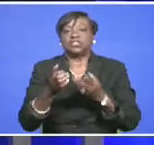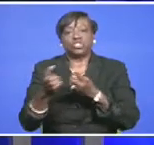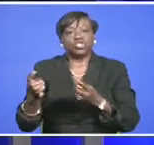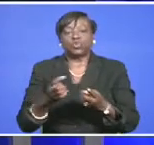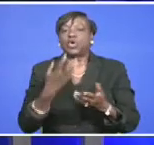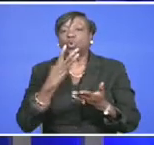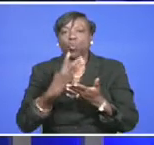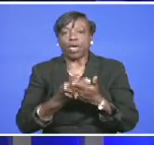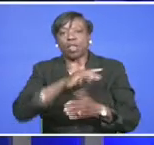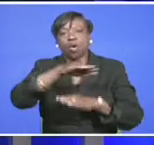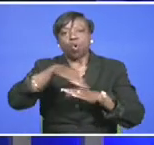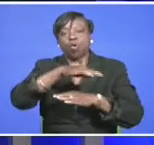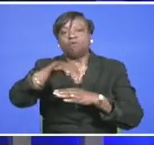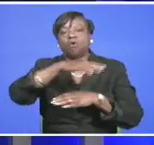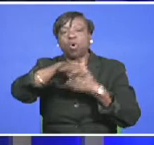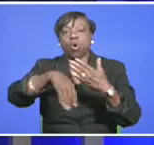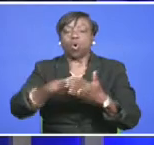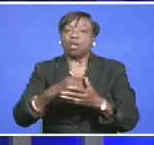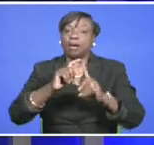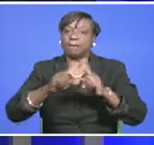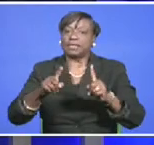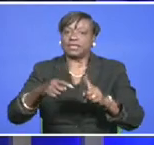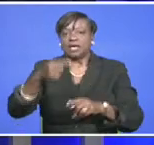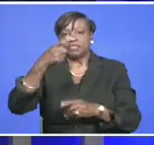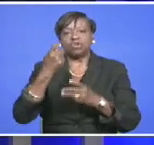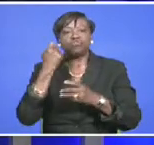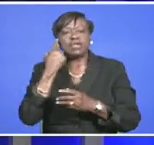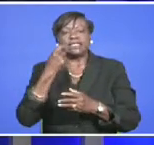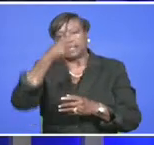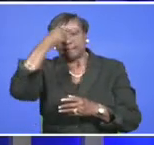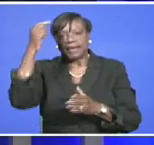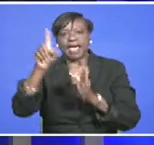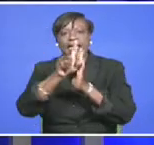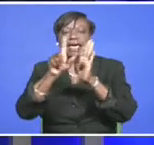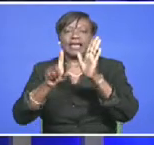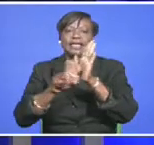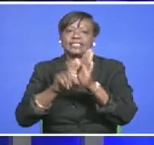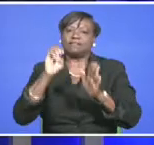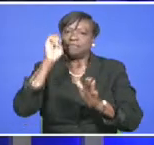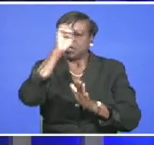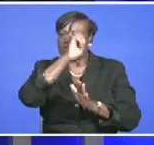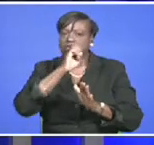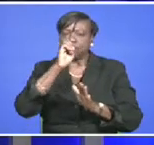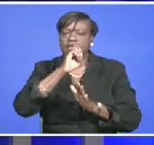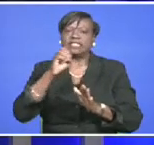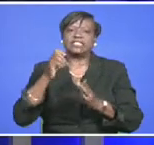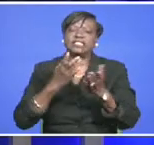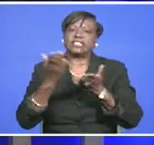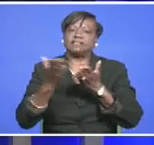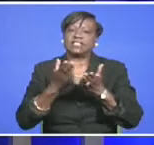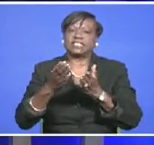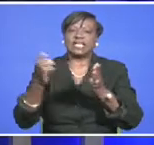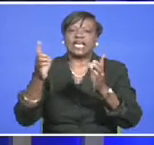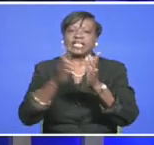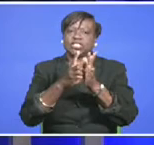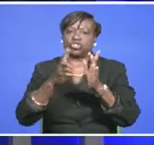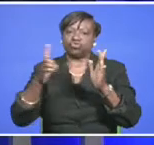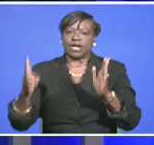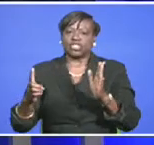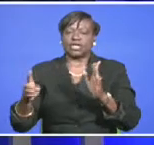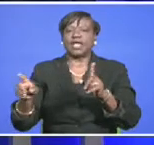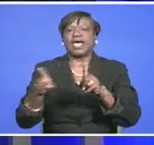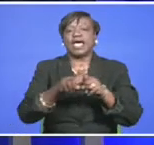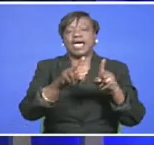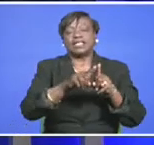well overall, but says the recent blacklisting from the European Union served as a distraction. This as officials traveled to Paris and